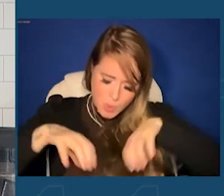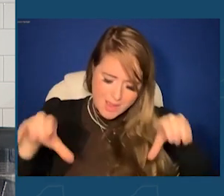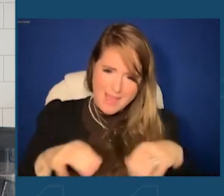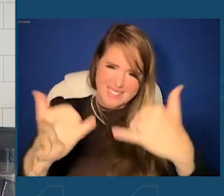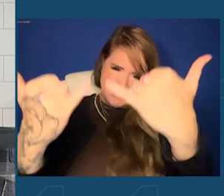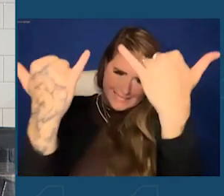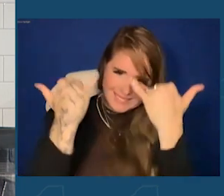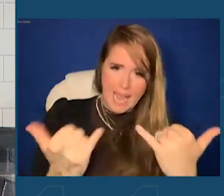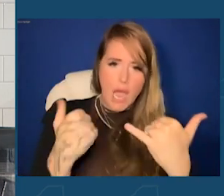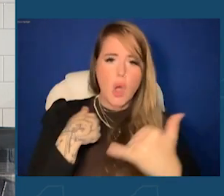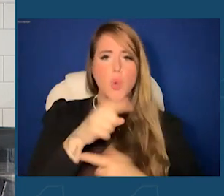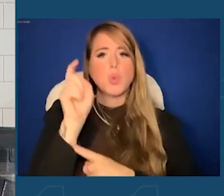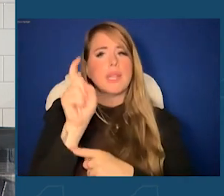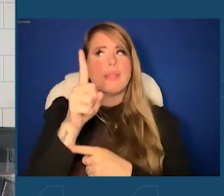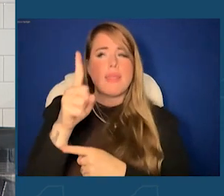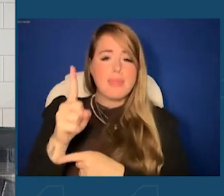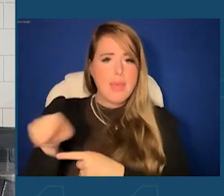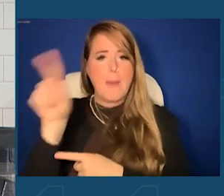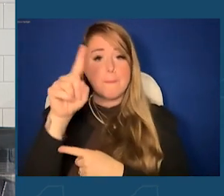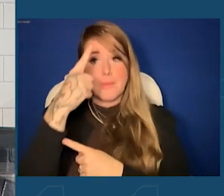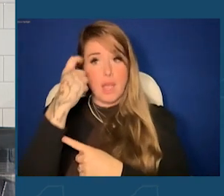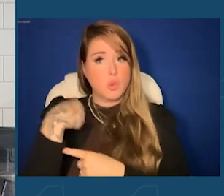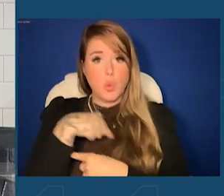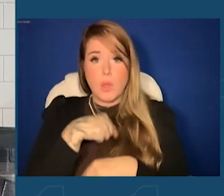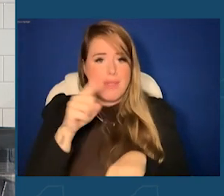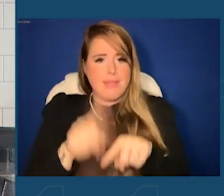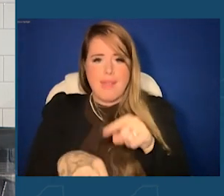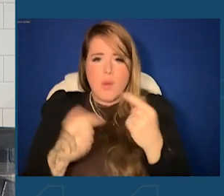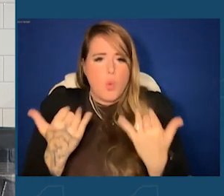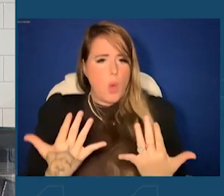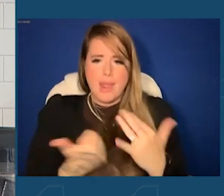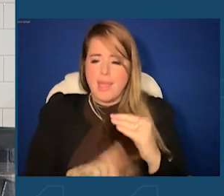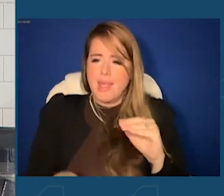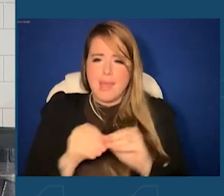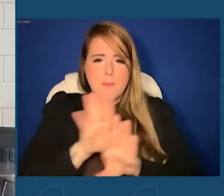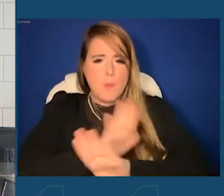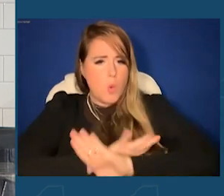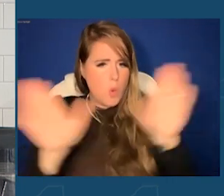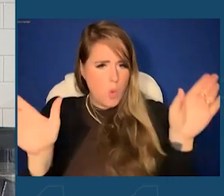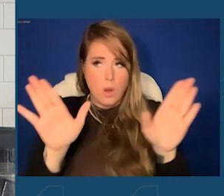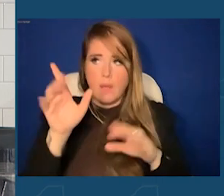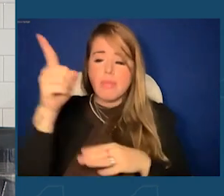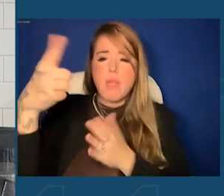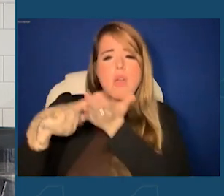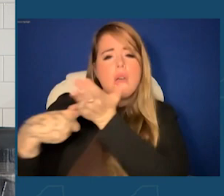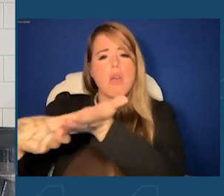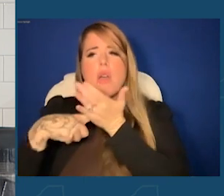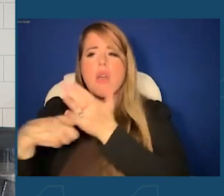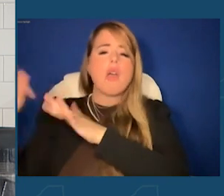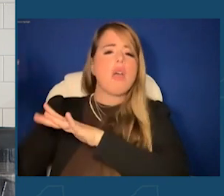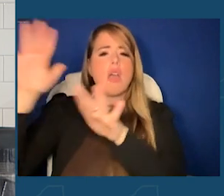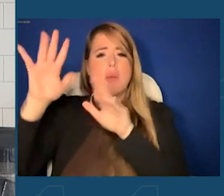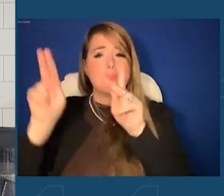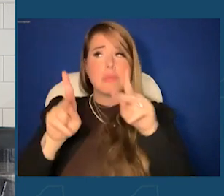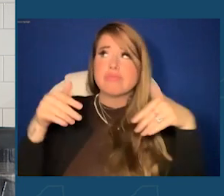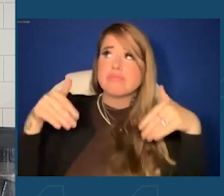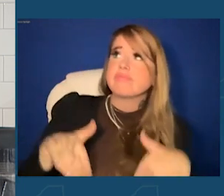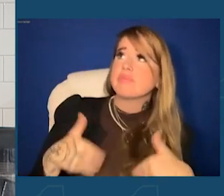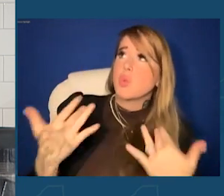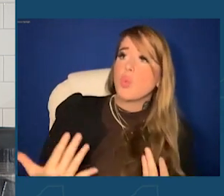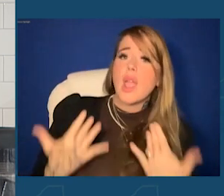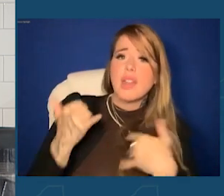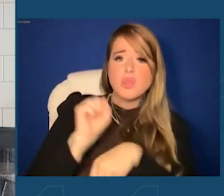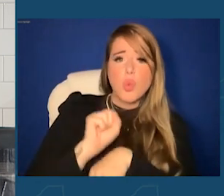We need them because we cannot wait any longer. While they debate, people want to work. Our